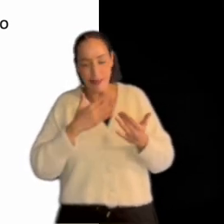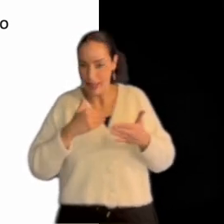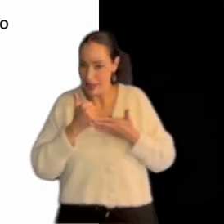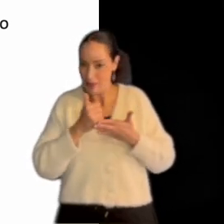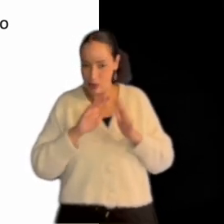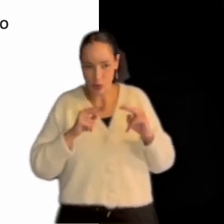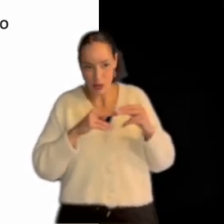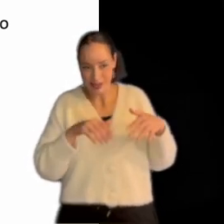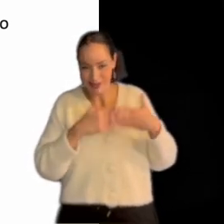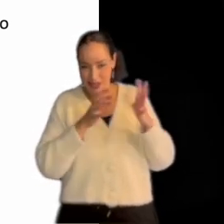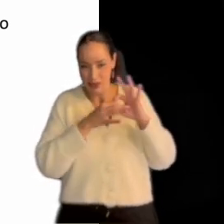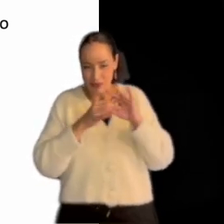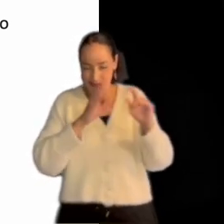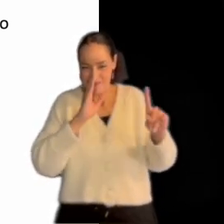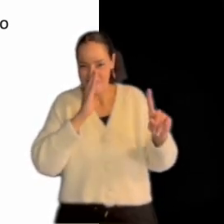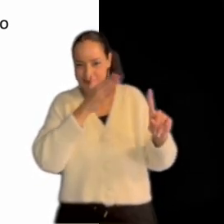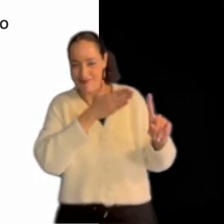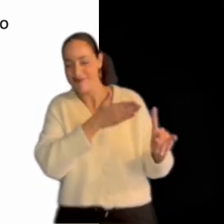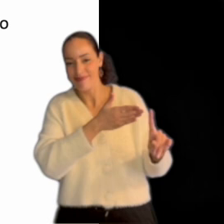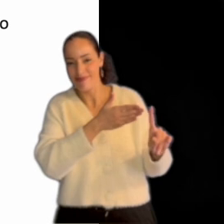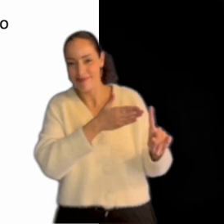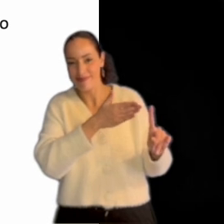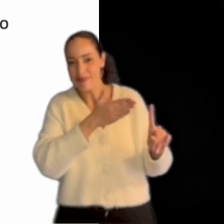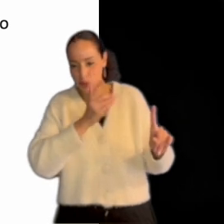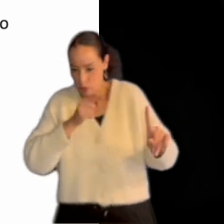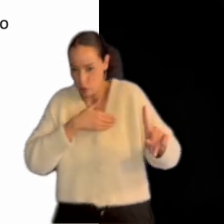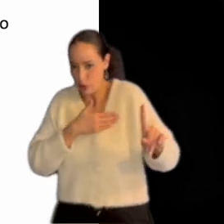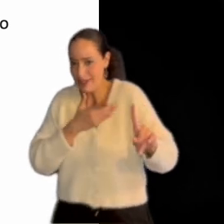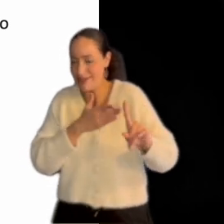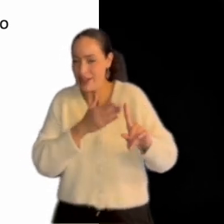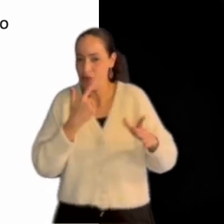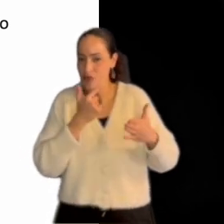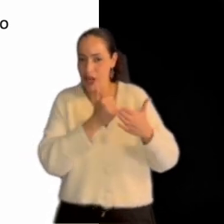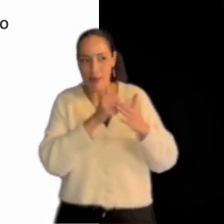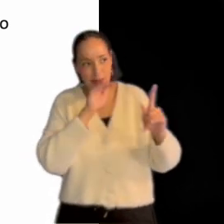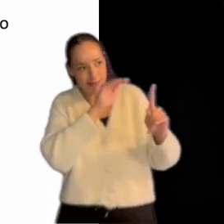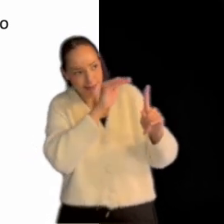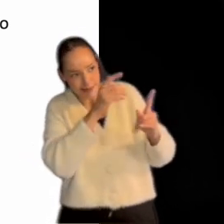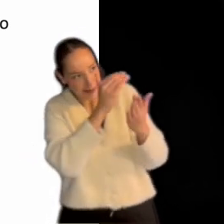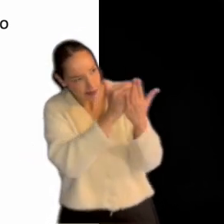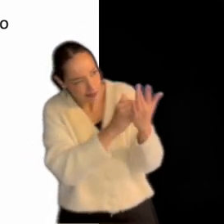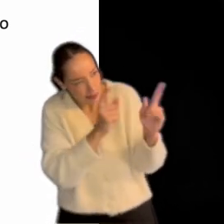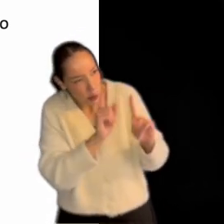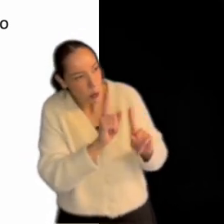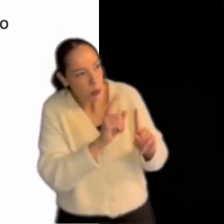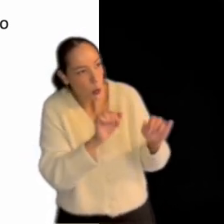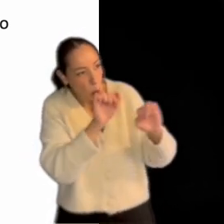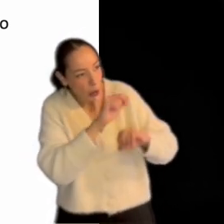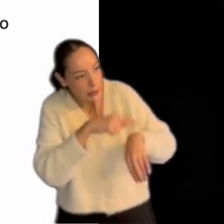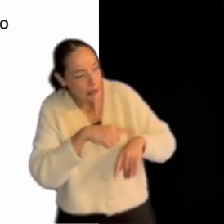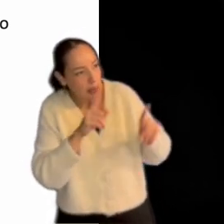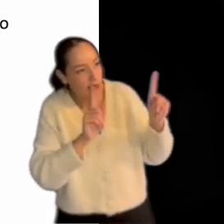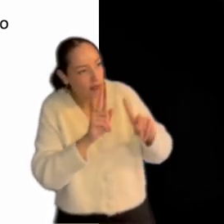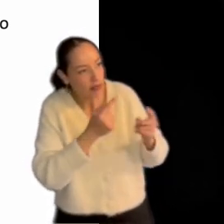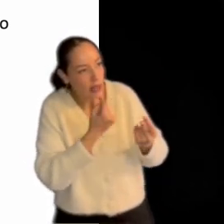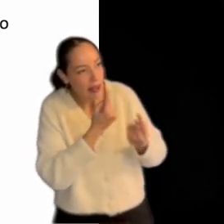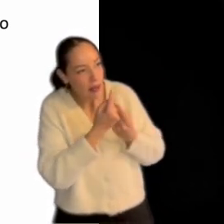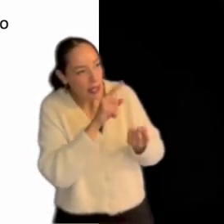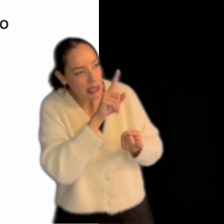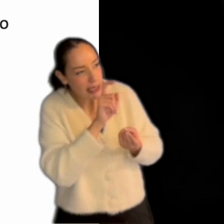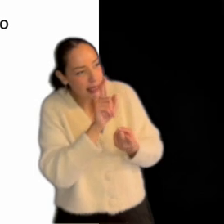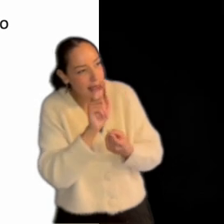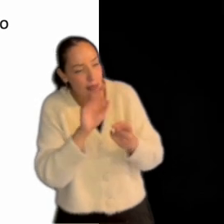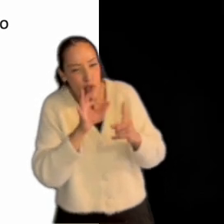times they may have, and more specifically, what they can offer. Experience has demonstrated that these details can make a significant difference